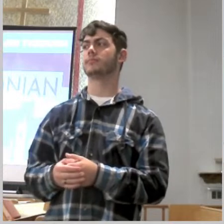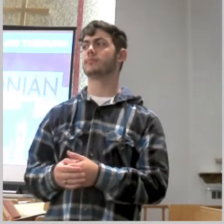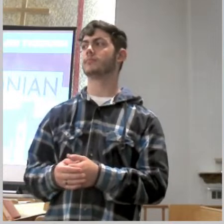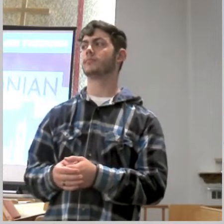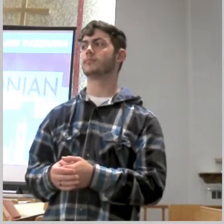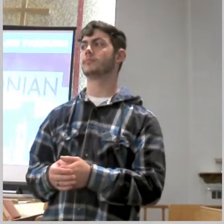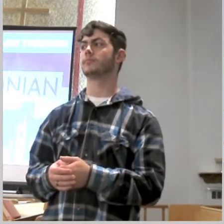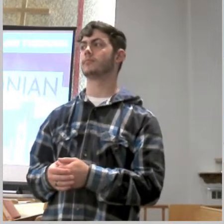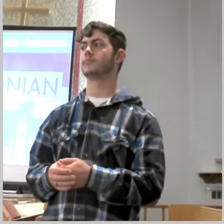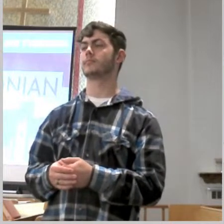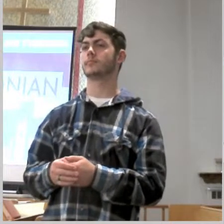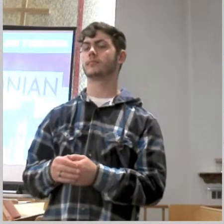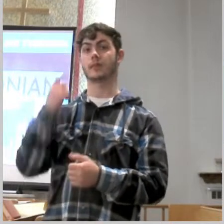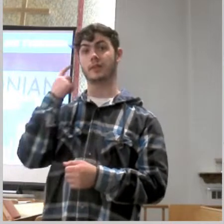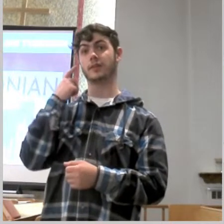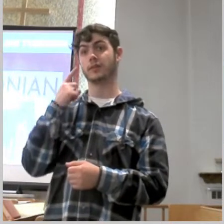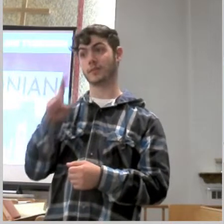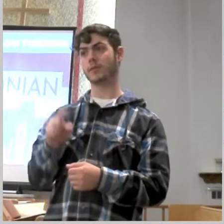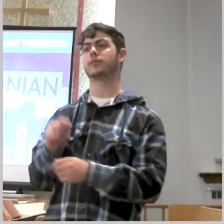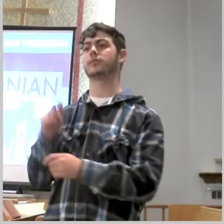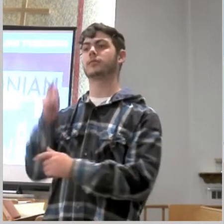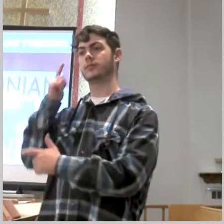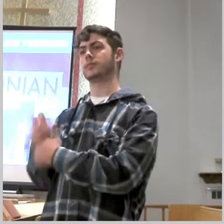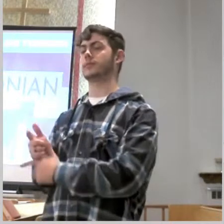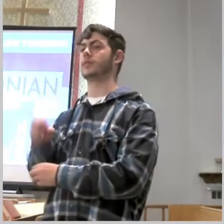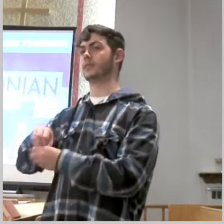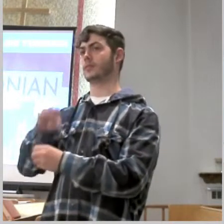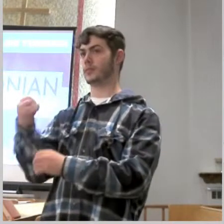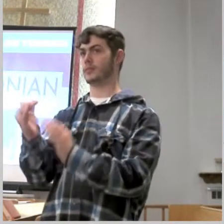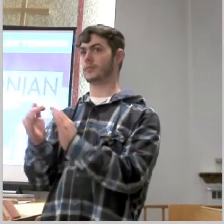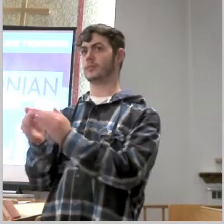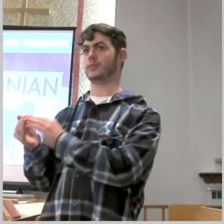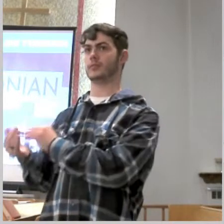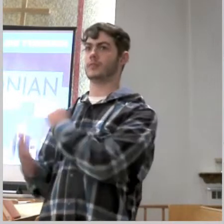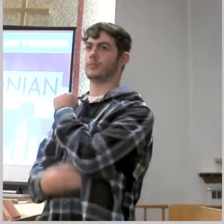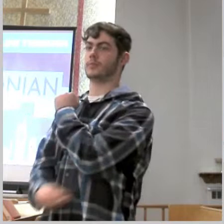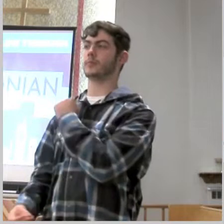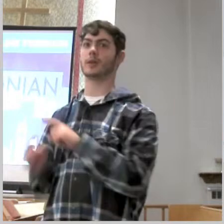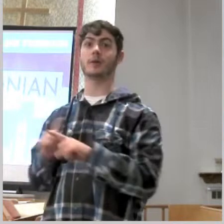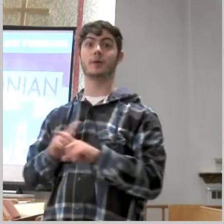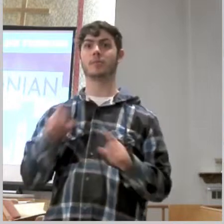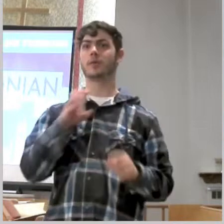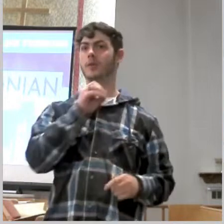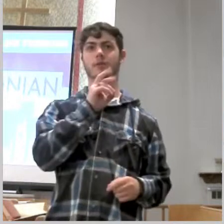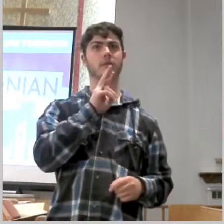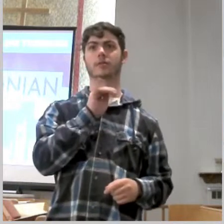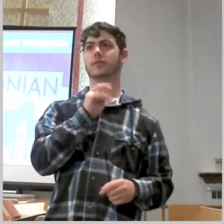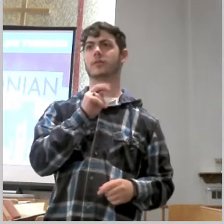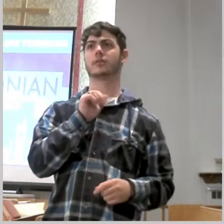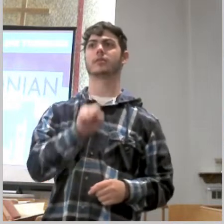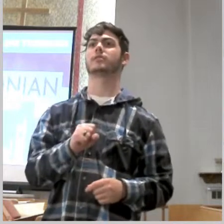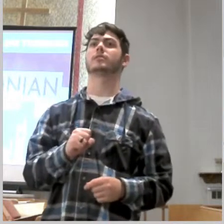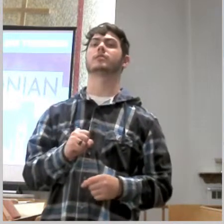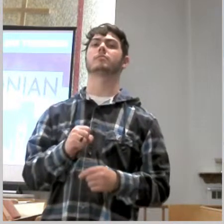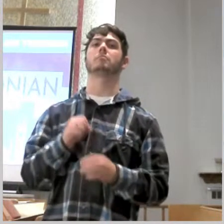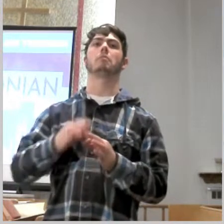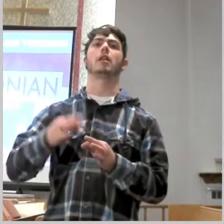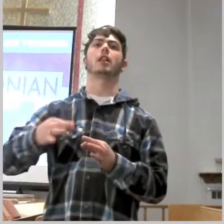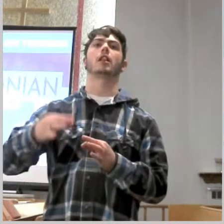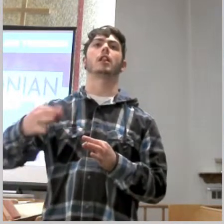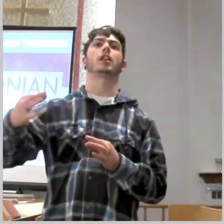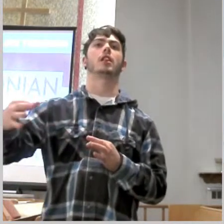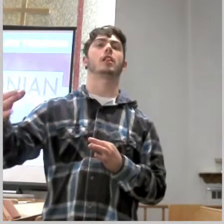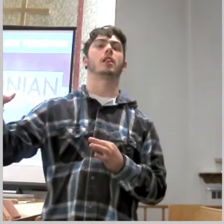the brethren in Jerusalem during a famine at the time that was afflicting them. But the Corinthians had not followed through yet. They